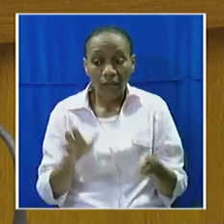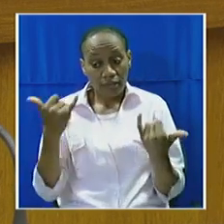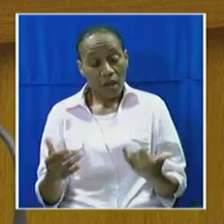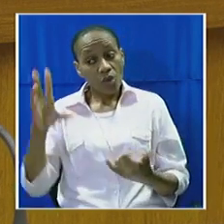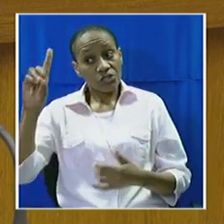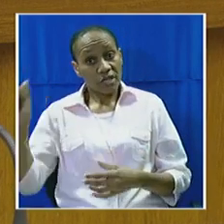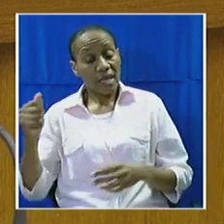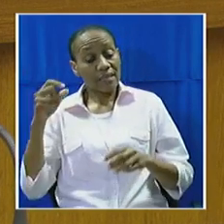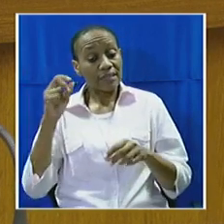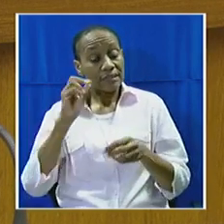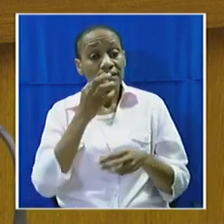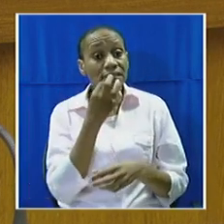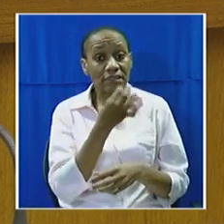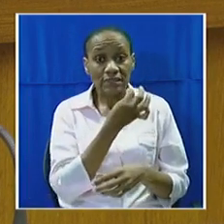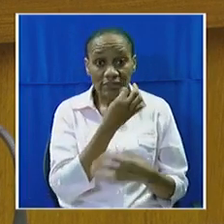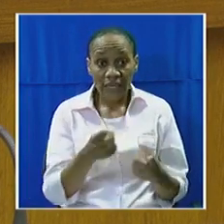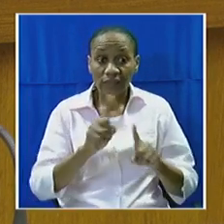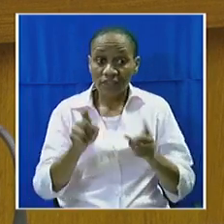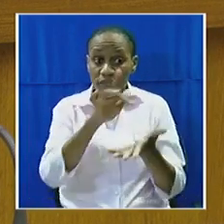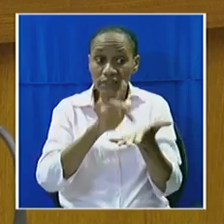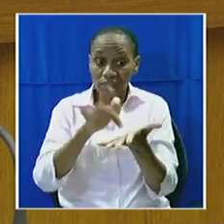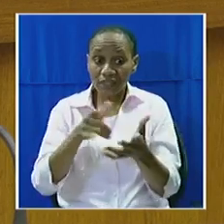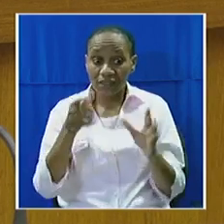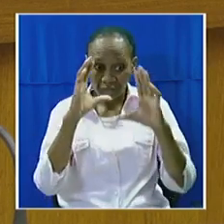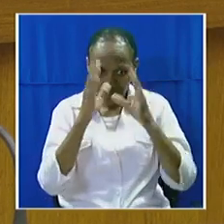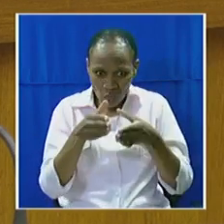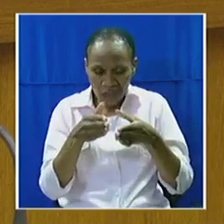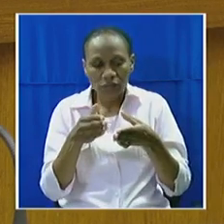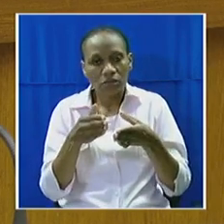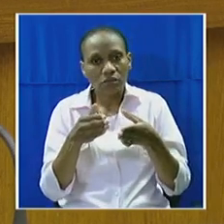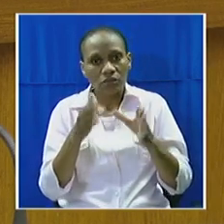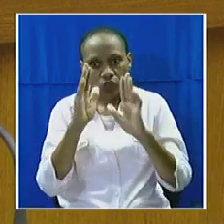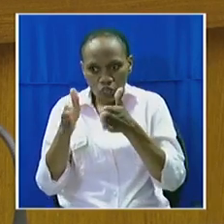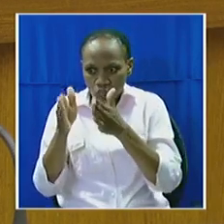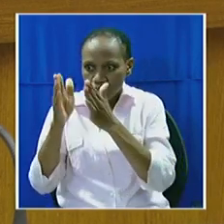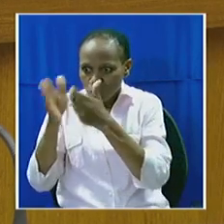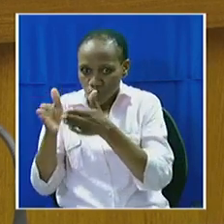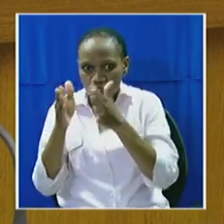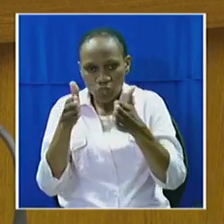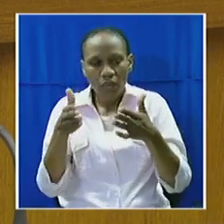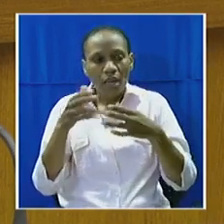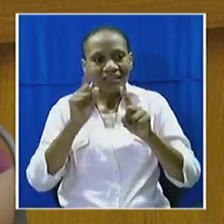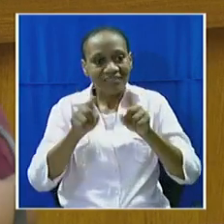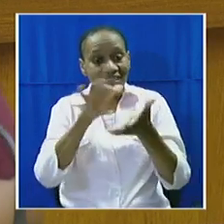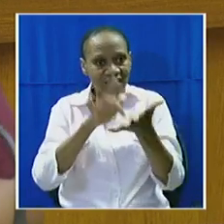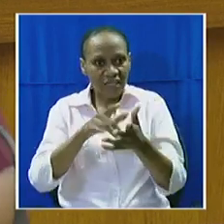for the revision of the facilities which have been selected for this purpose based on the capacity of each and every health